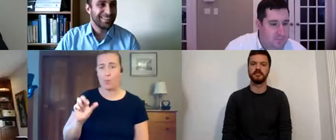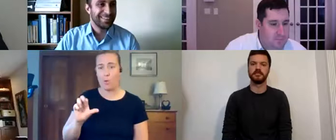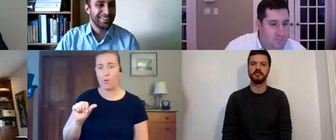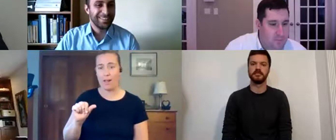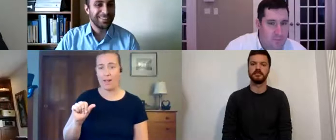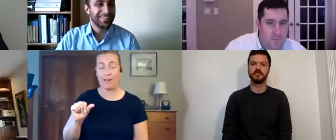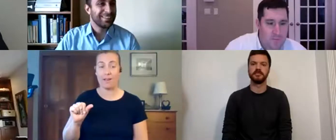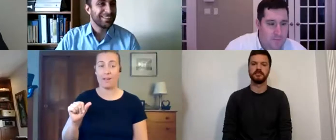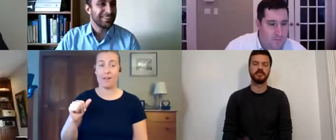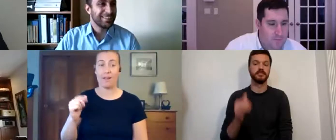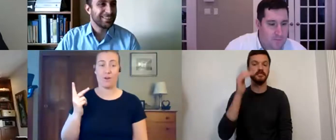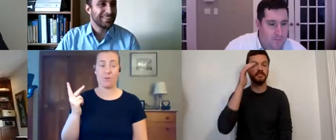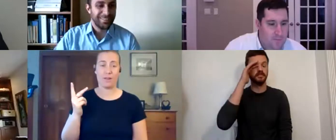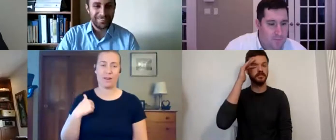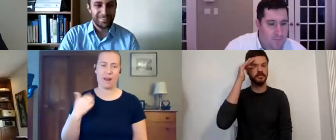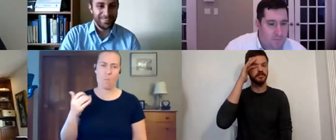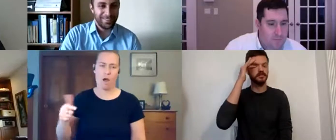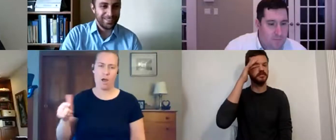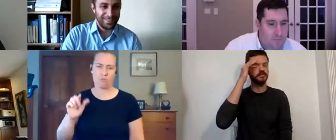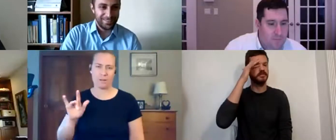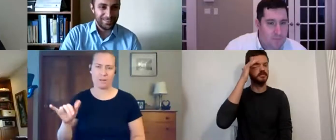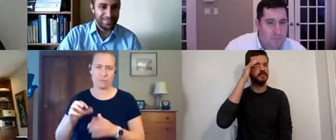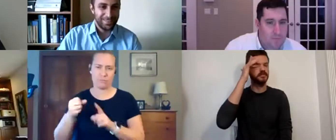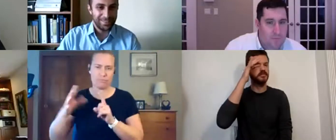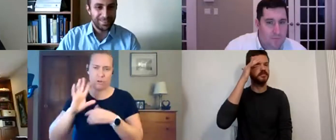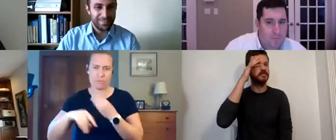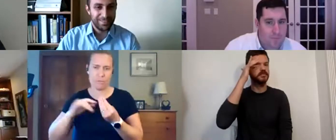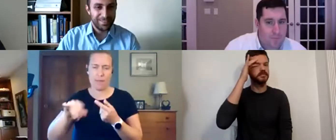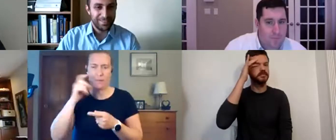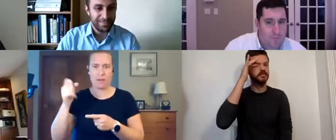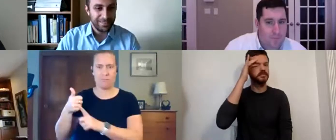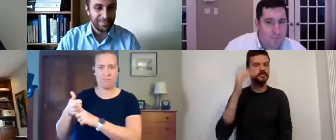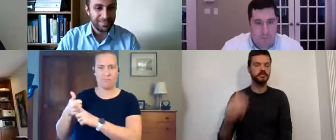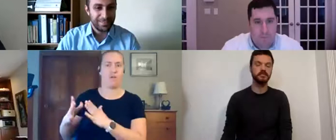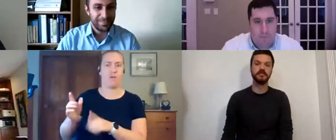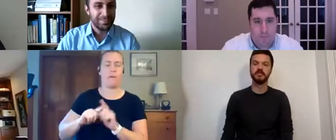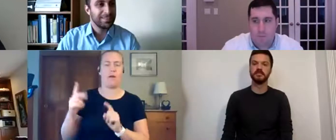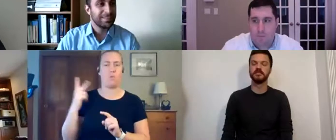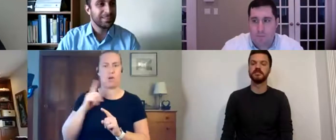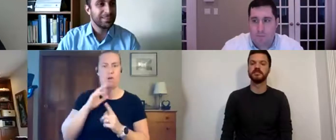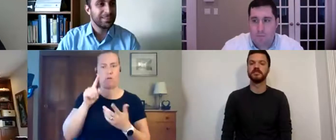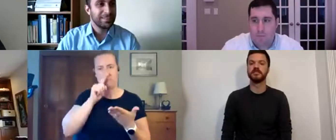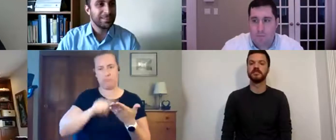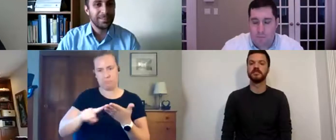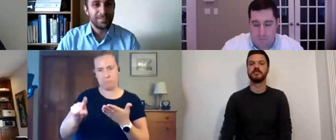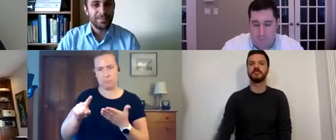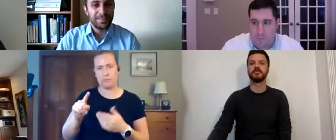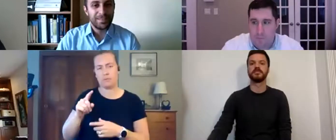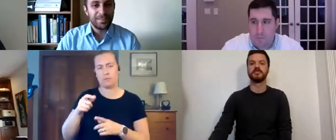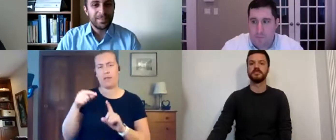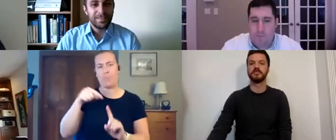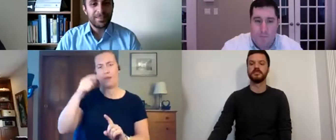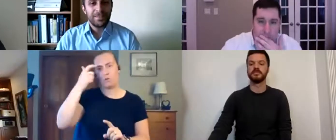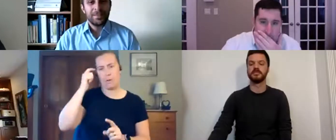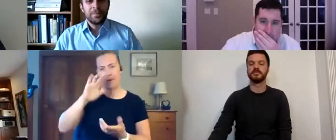looking to. I want Randy to talk about this because he's really led this effort. But we're also doing a study in the trauma center at